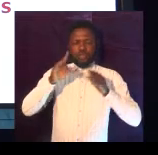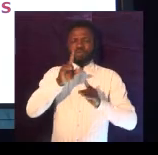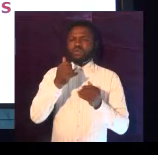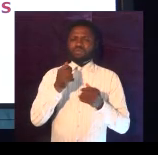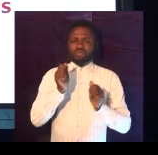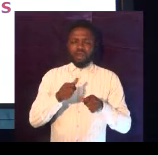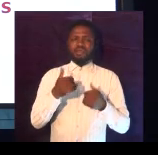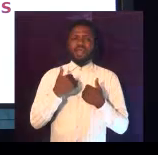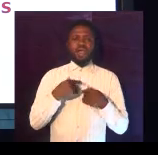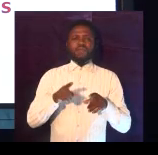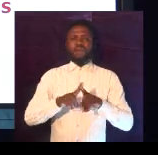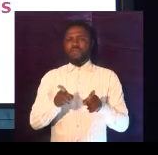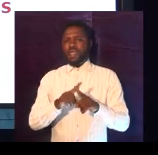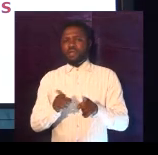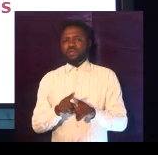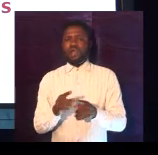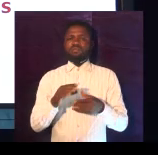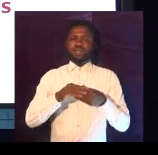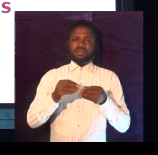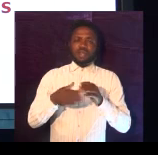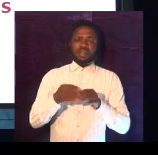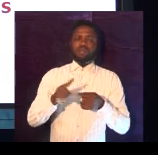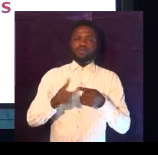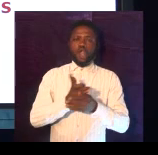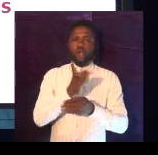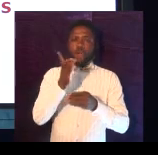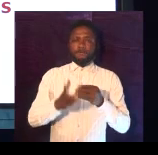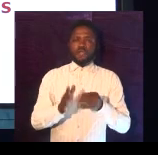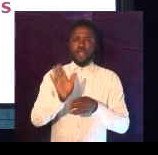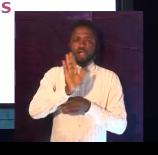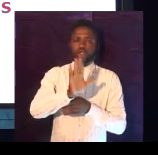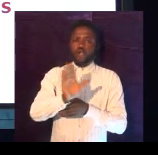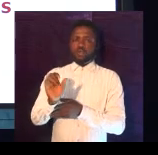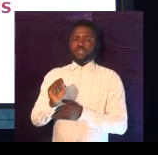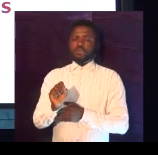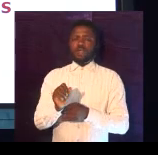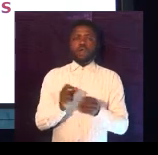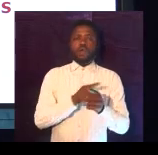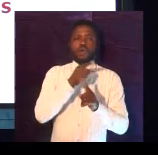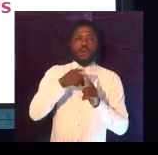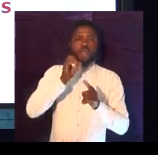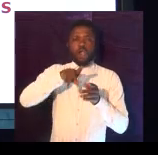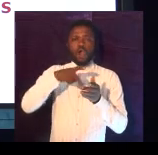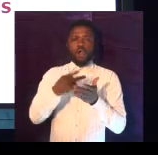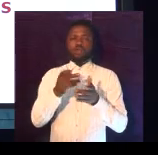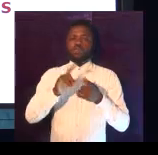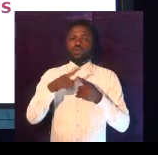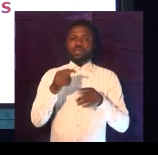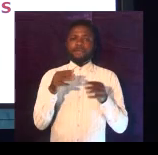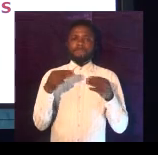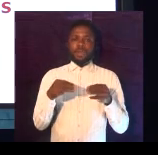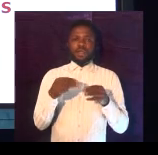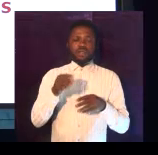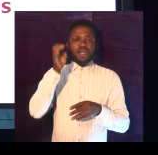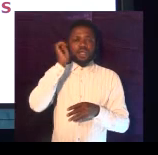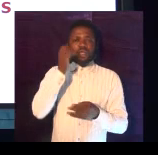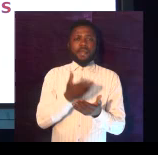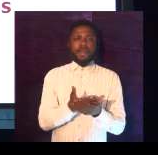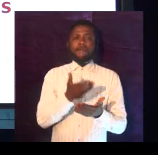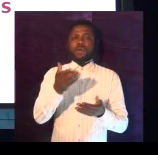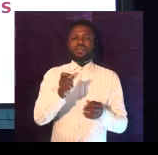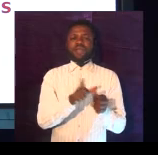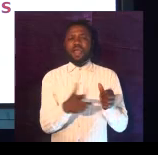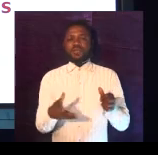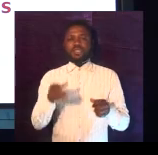greet. You can have various sentences to complete yours. When he got to the market,